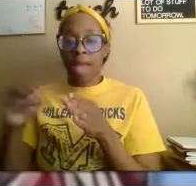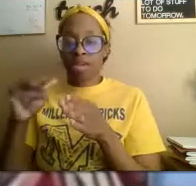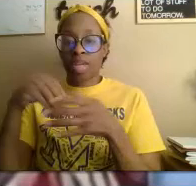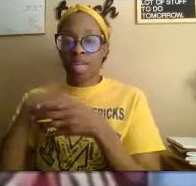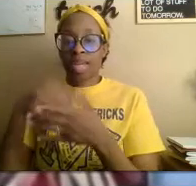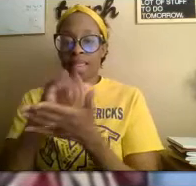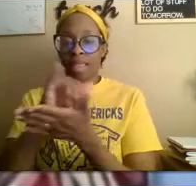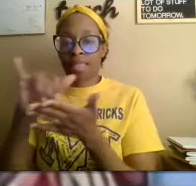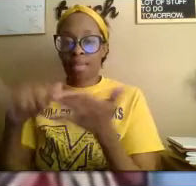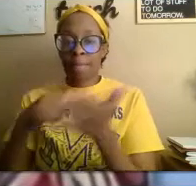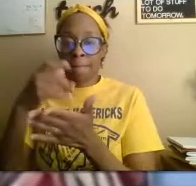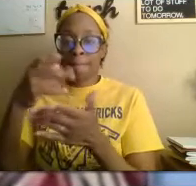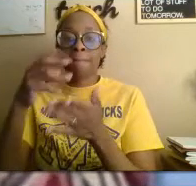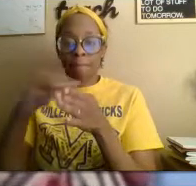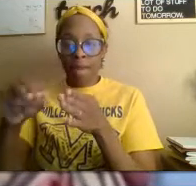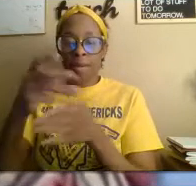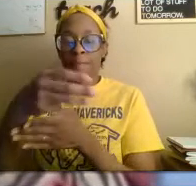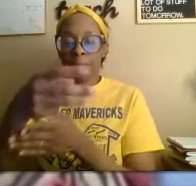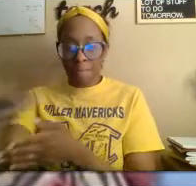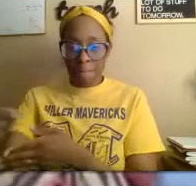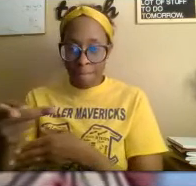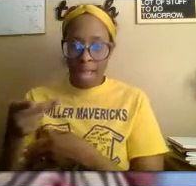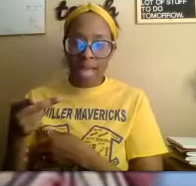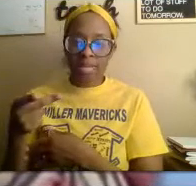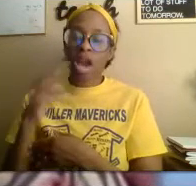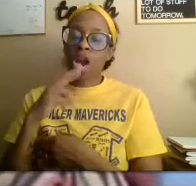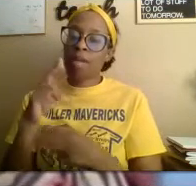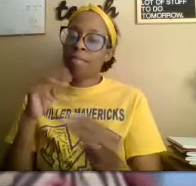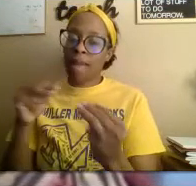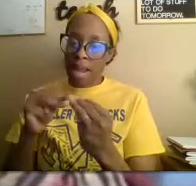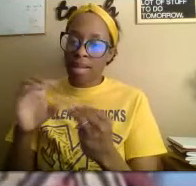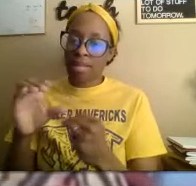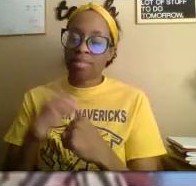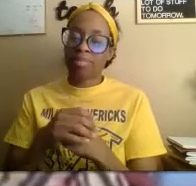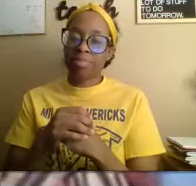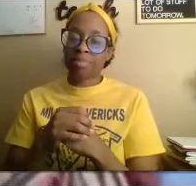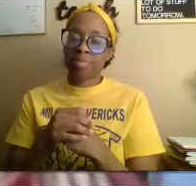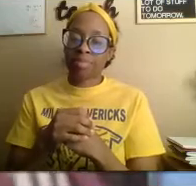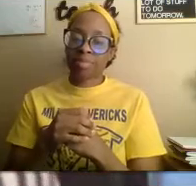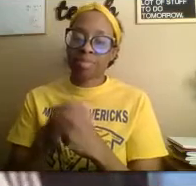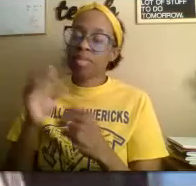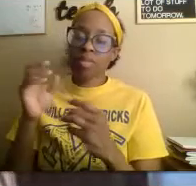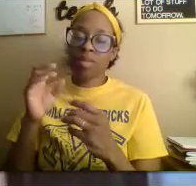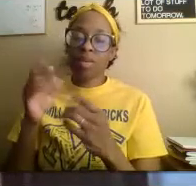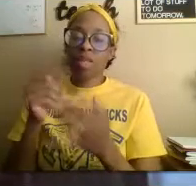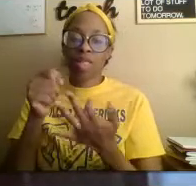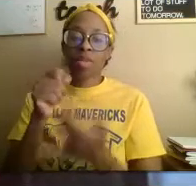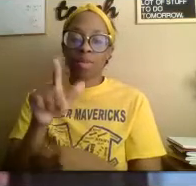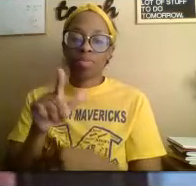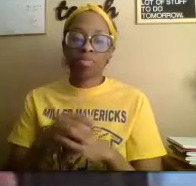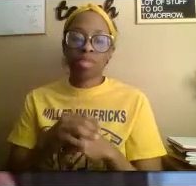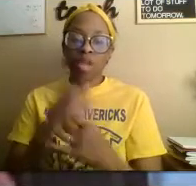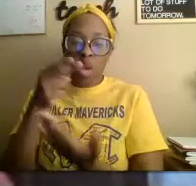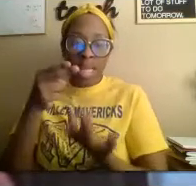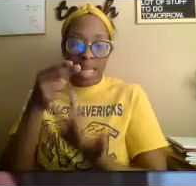in these pans are conductors. Metals conduct or allow thermal energy to pass through them. So remember, when